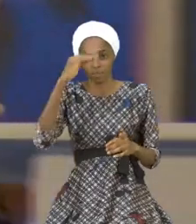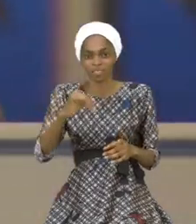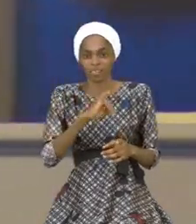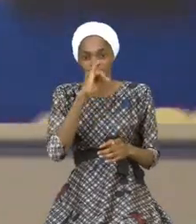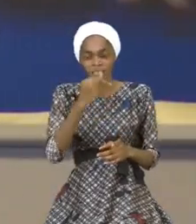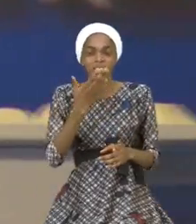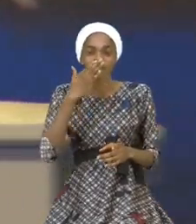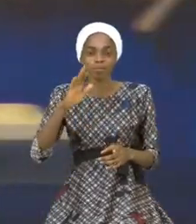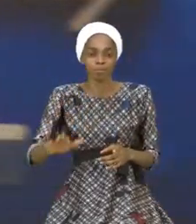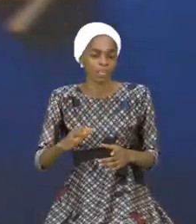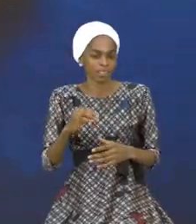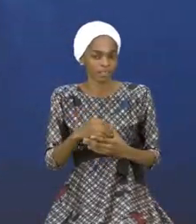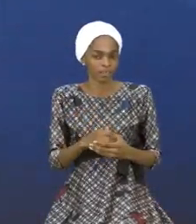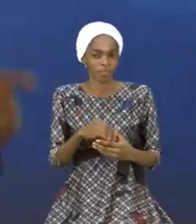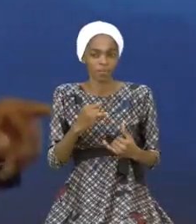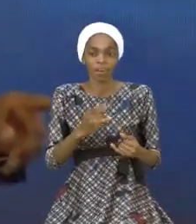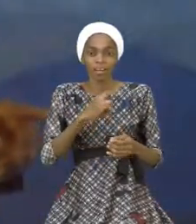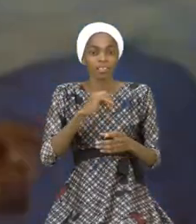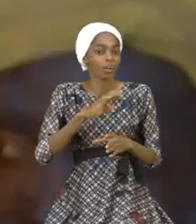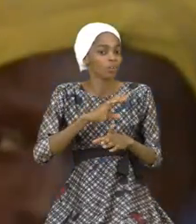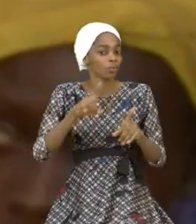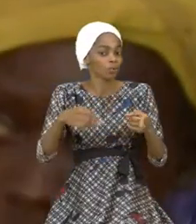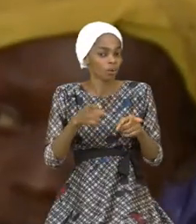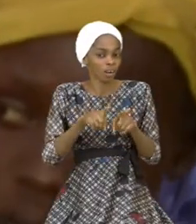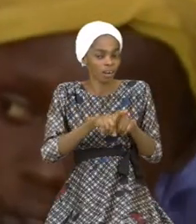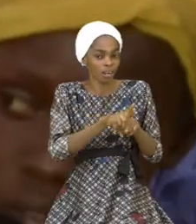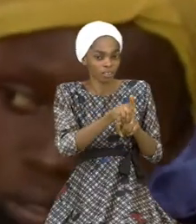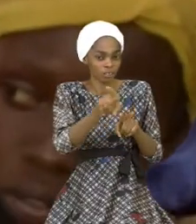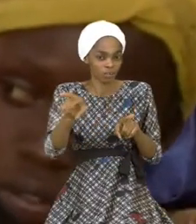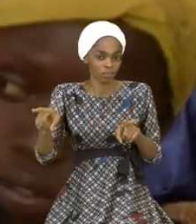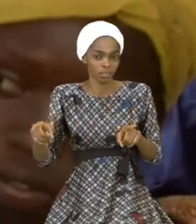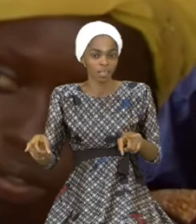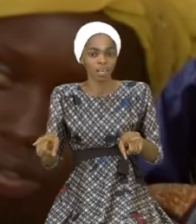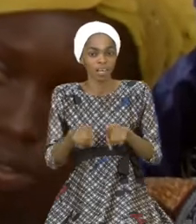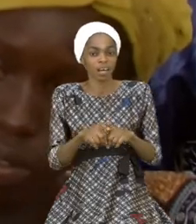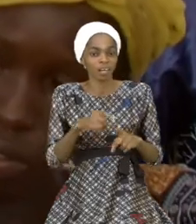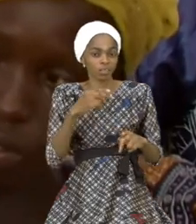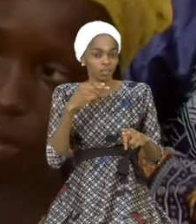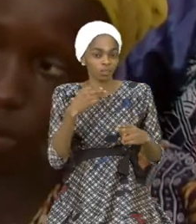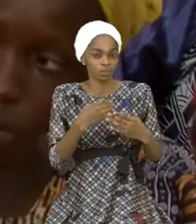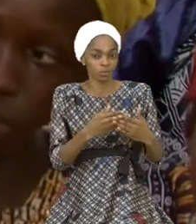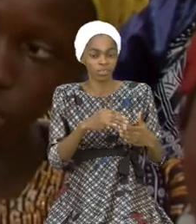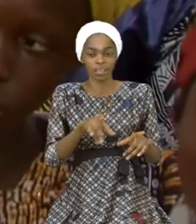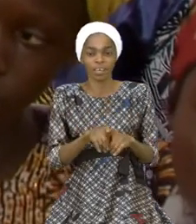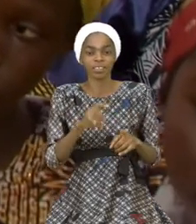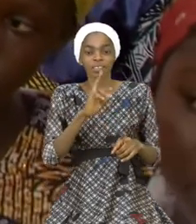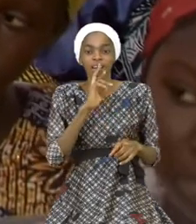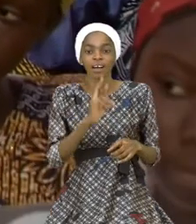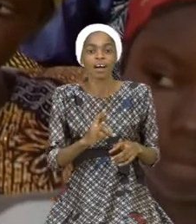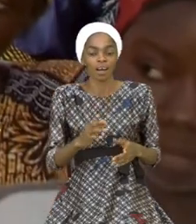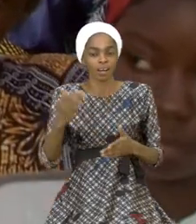this. They go astray as soon as they be born,